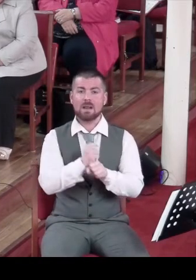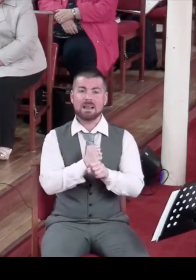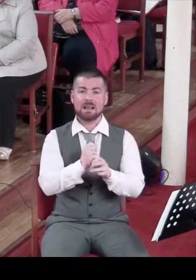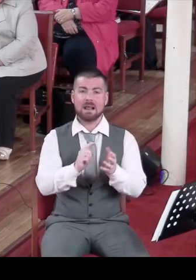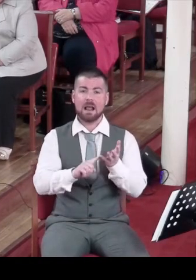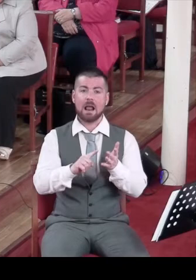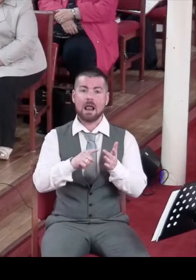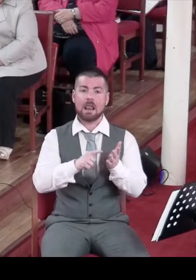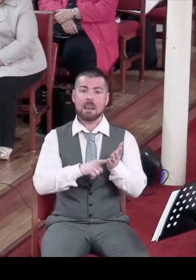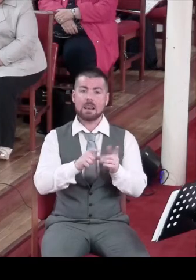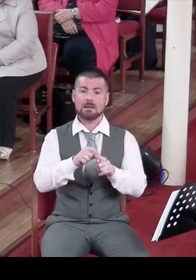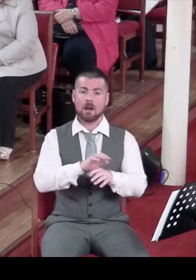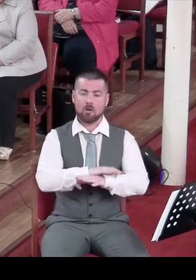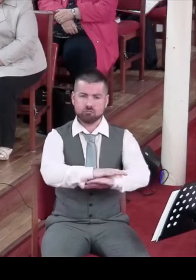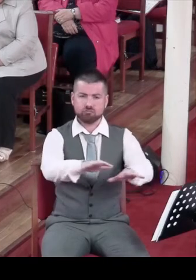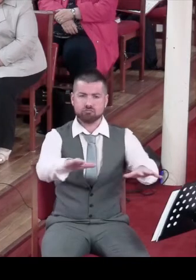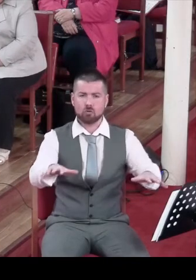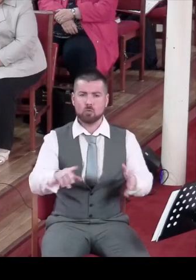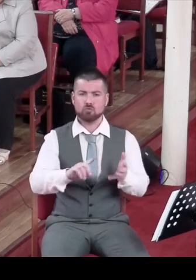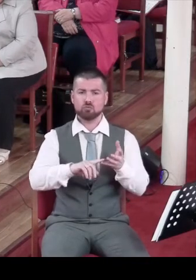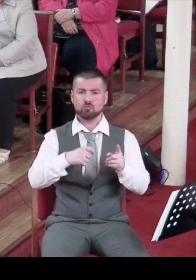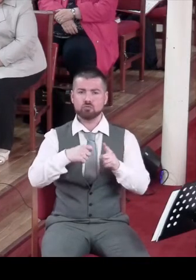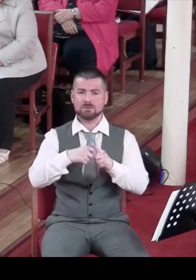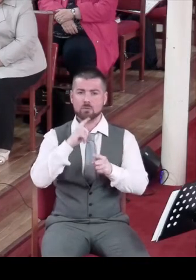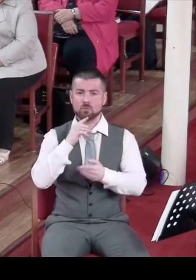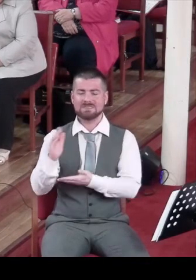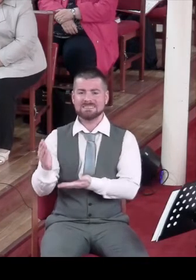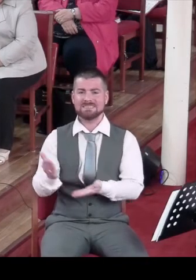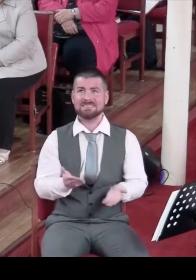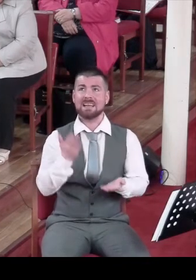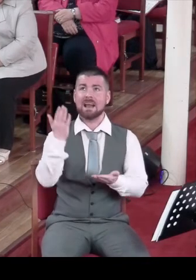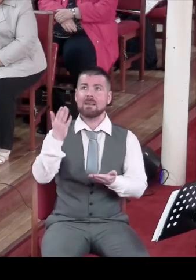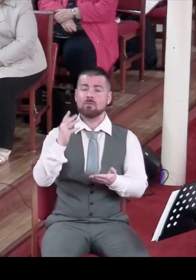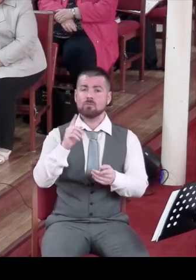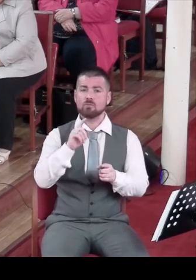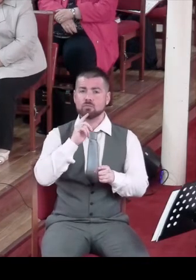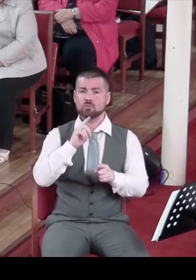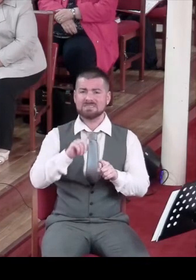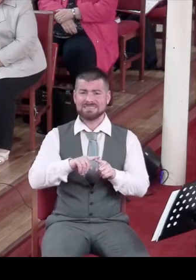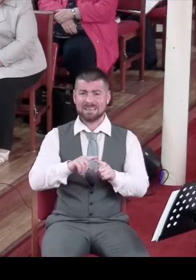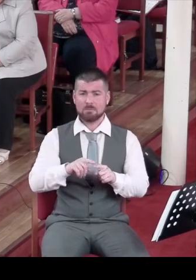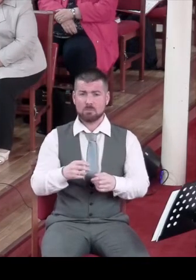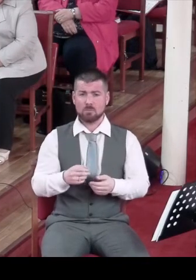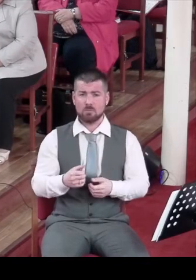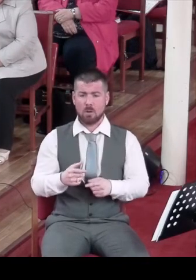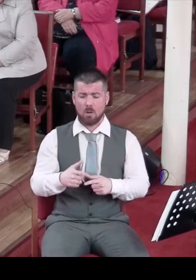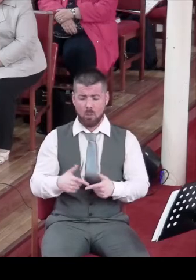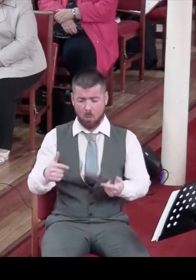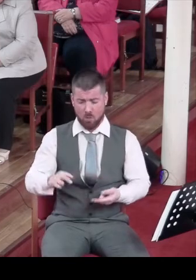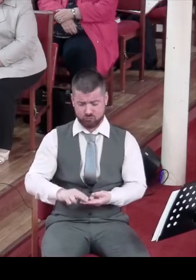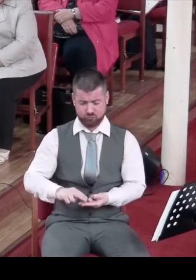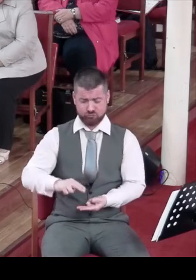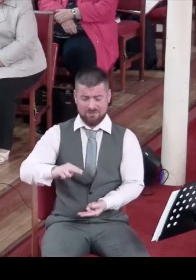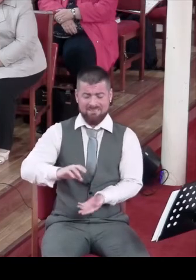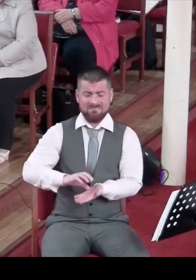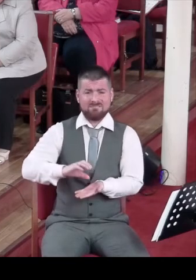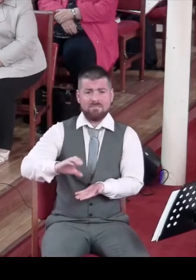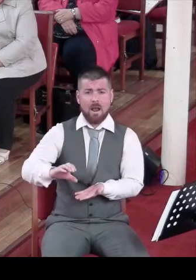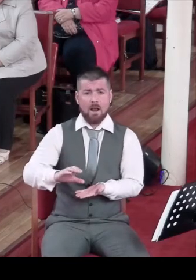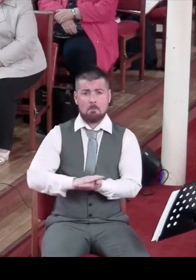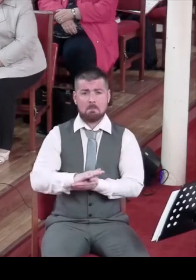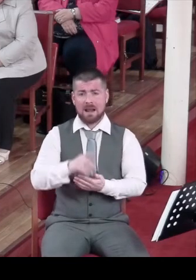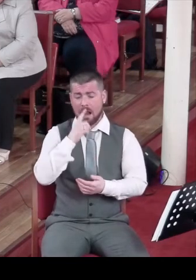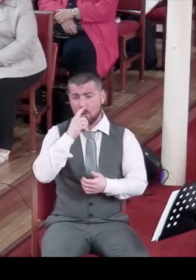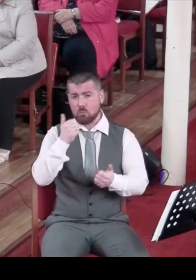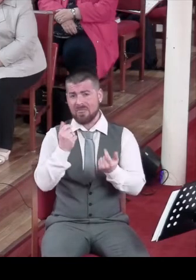country who serve you and who raise enormous amounts of funds to make good things happen for